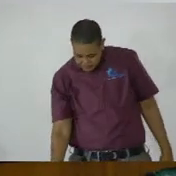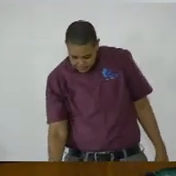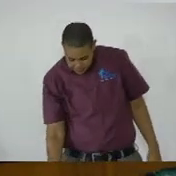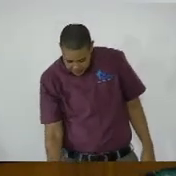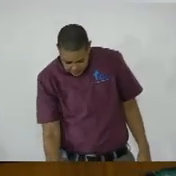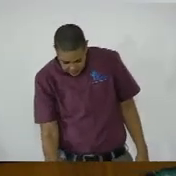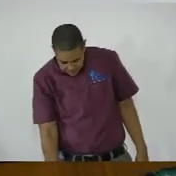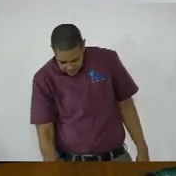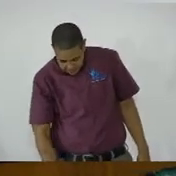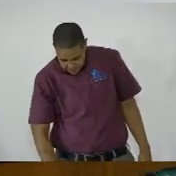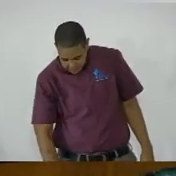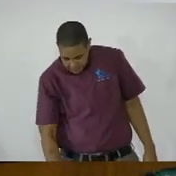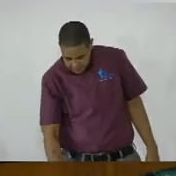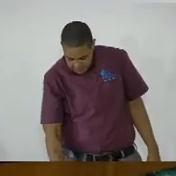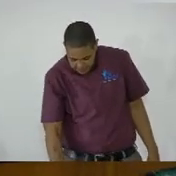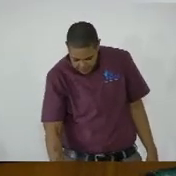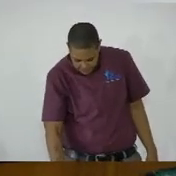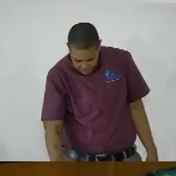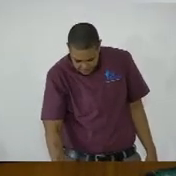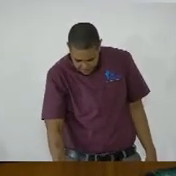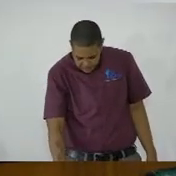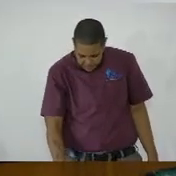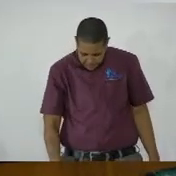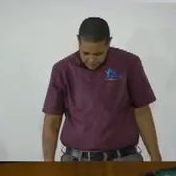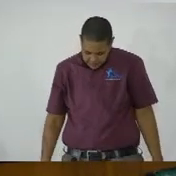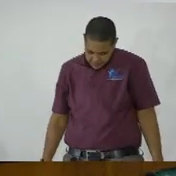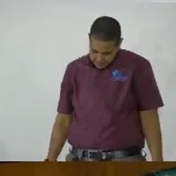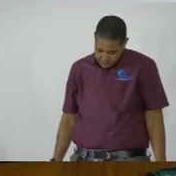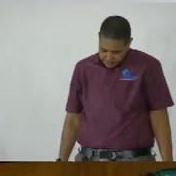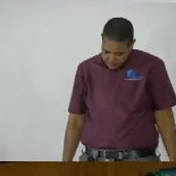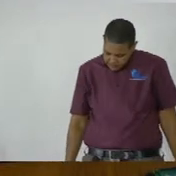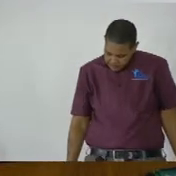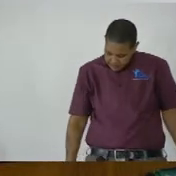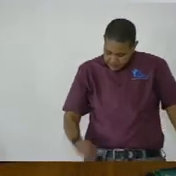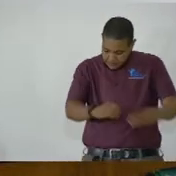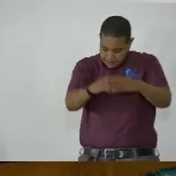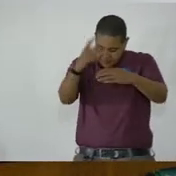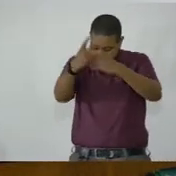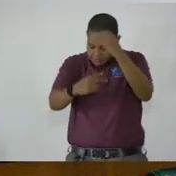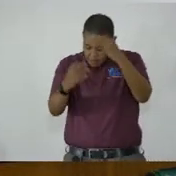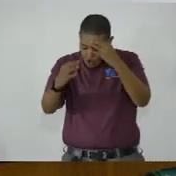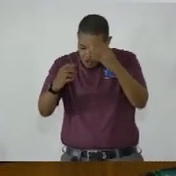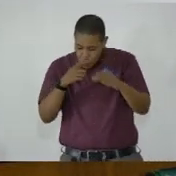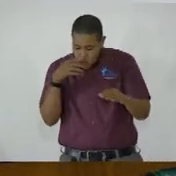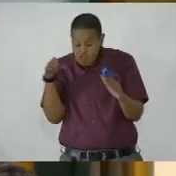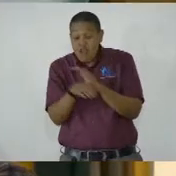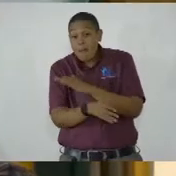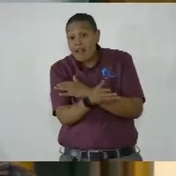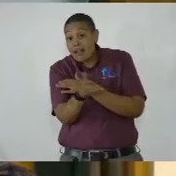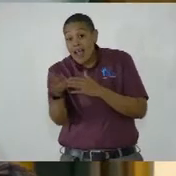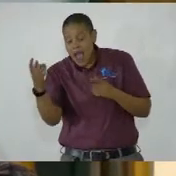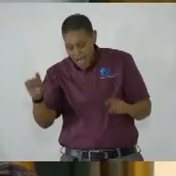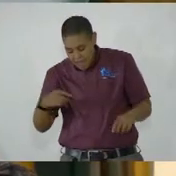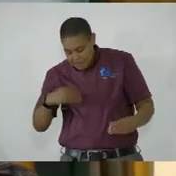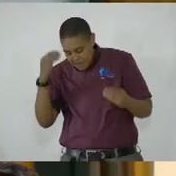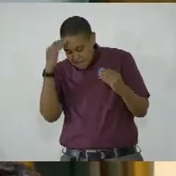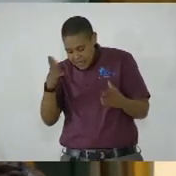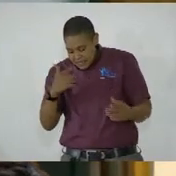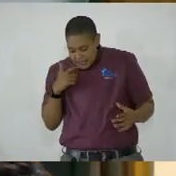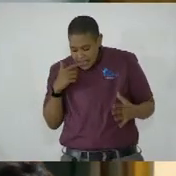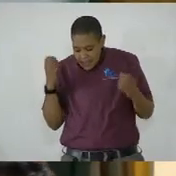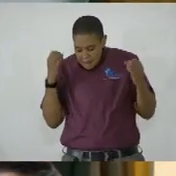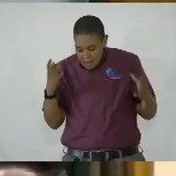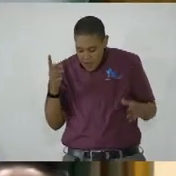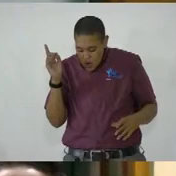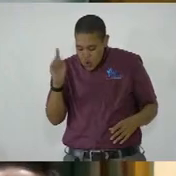in the parish courts in criminal cases, even though, as I indicated earlier, that a lot of cases are being